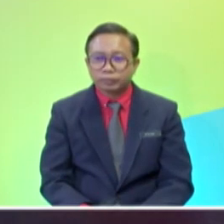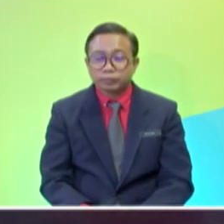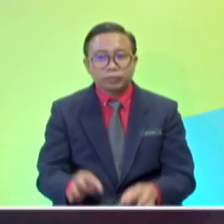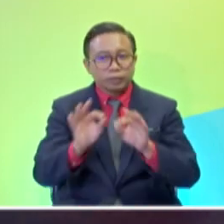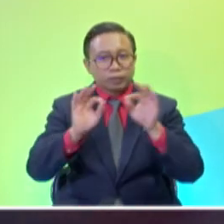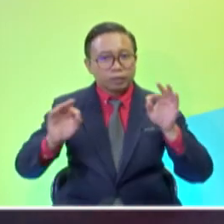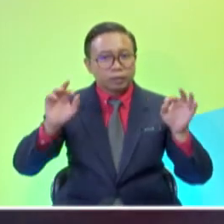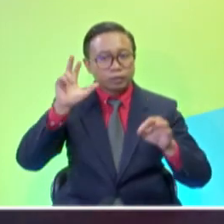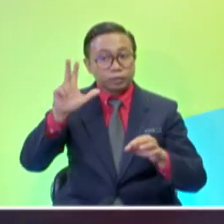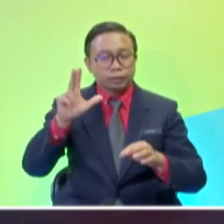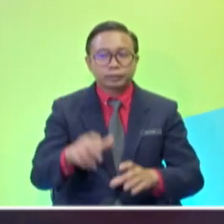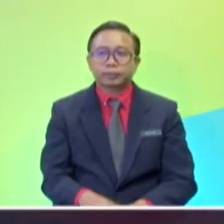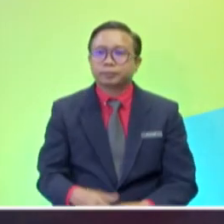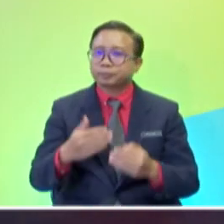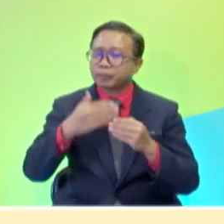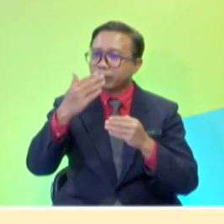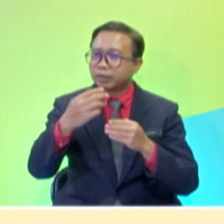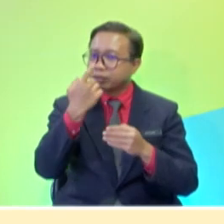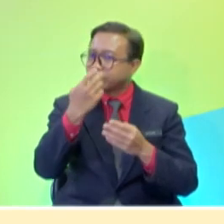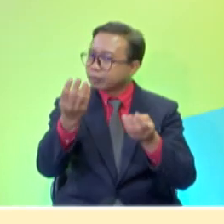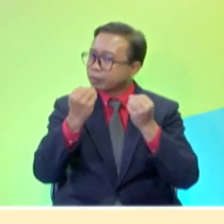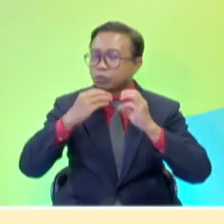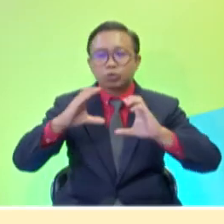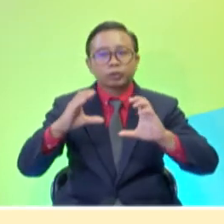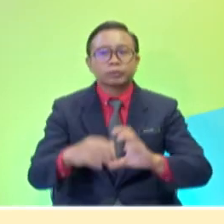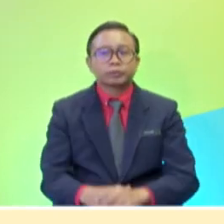sentence 3. Next volunteer.